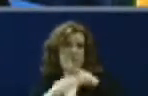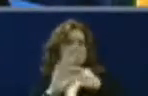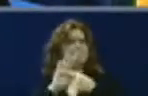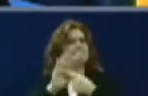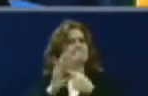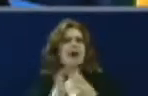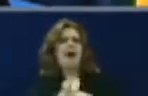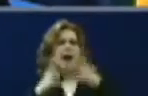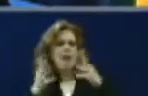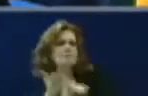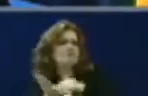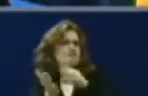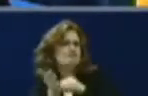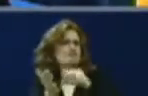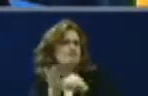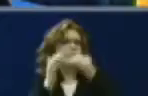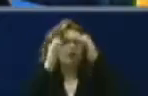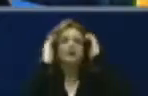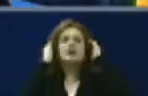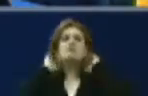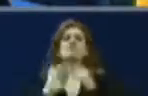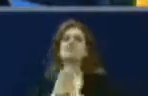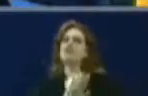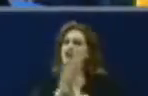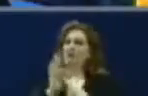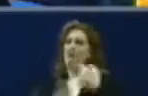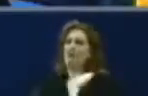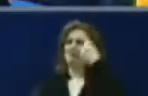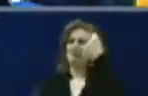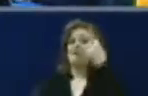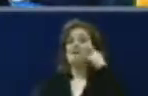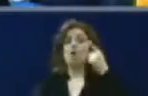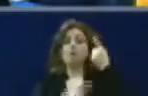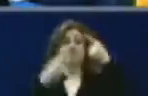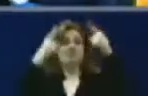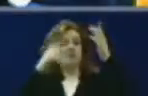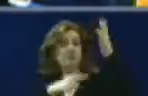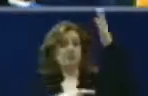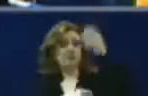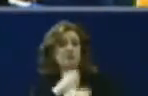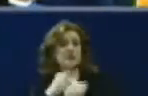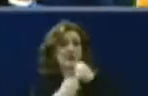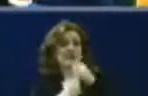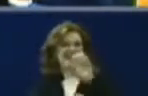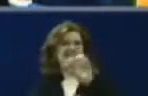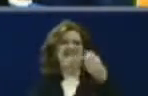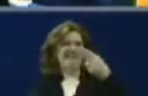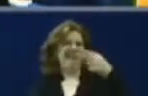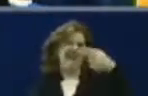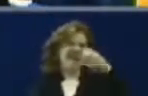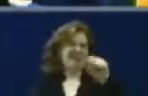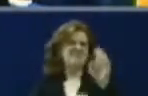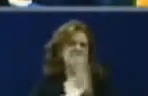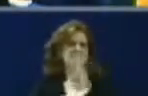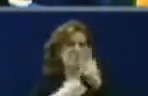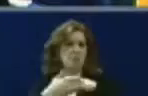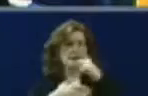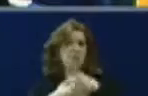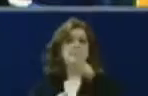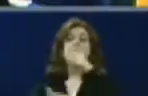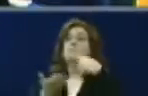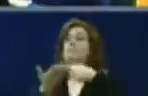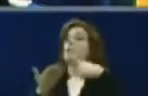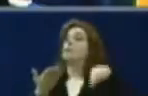how much we've learned, but solidify our understanding for success in future years at Eastern's High School of Business program. Speaking with you